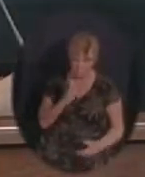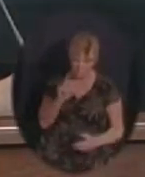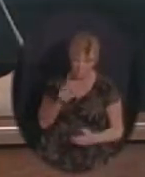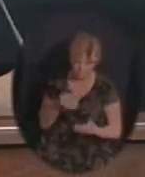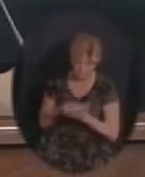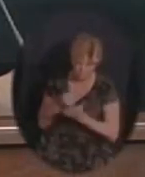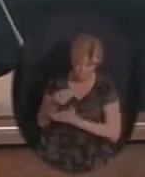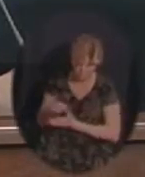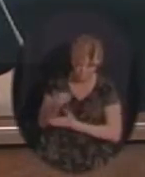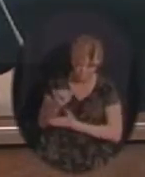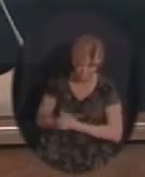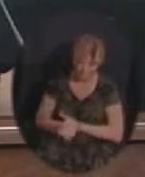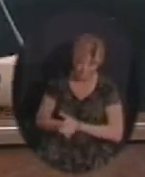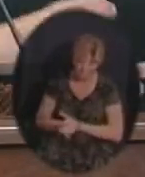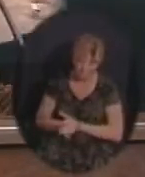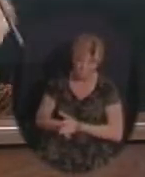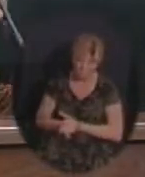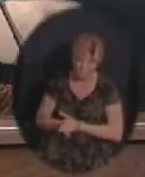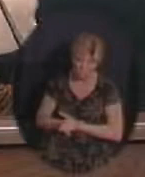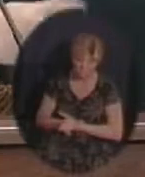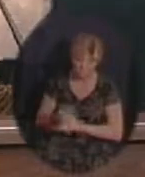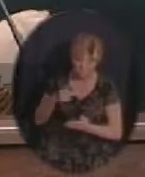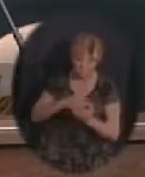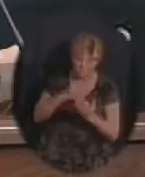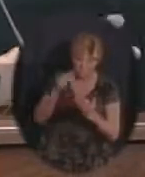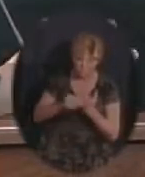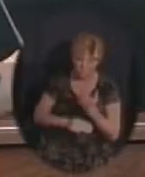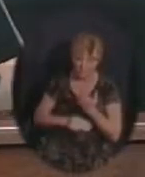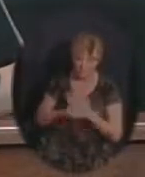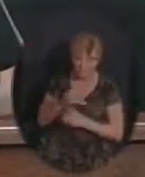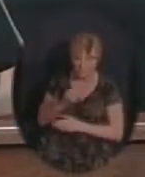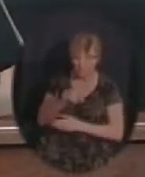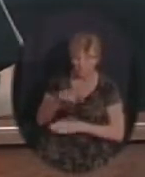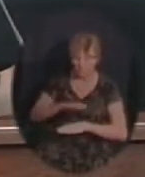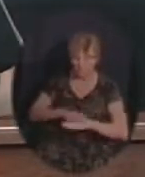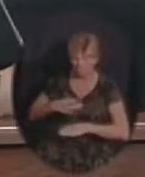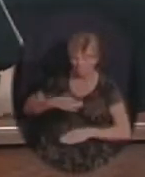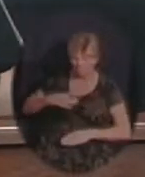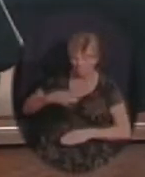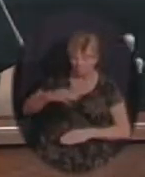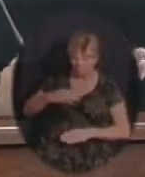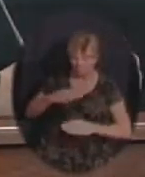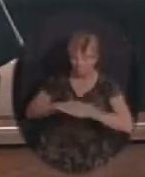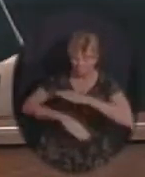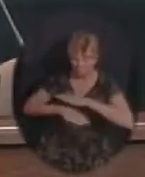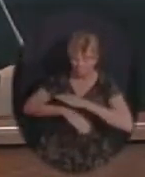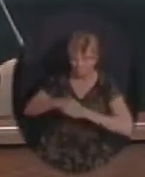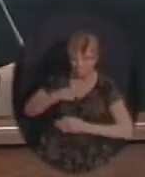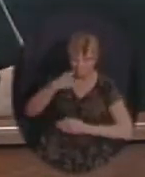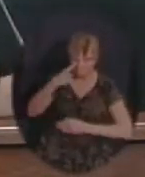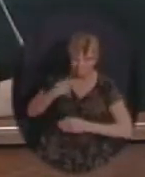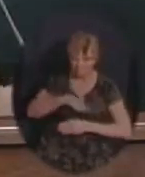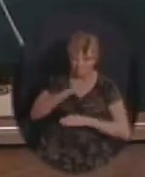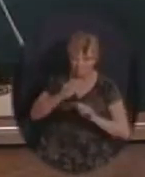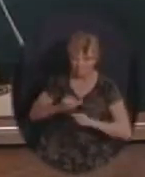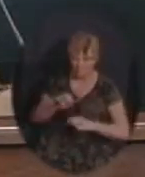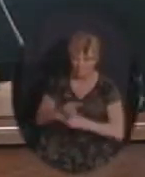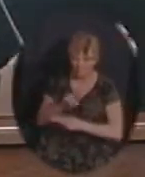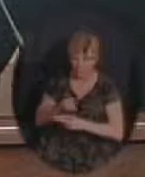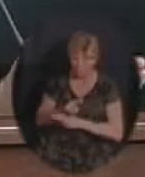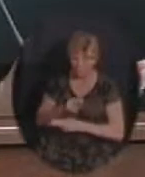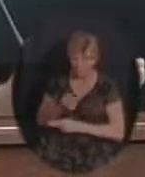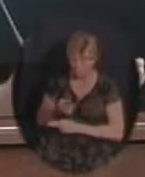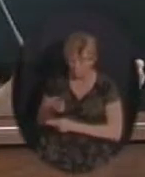after-school programming. We're continuing to grow. And so on a voluntary basis, I think we could make use of those resources for extended